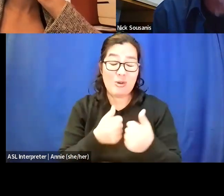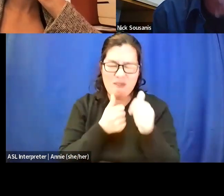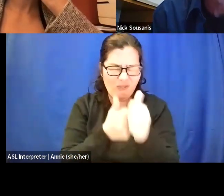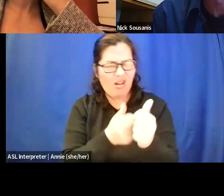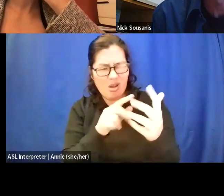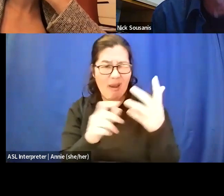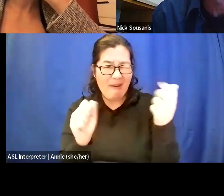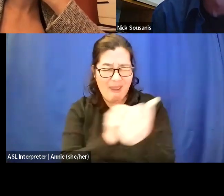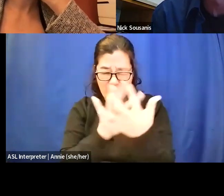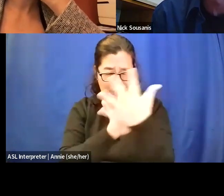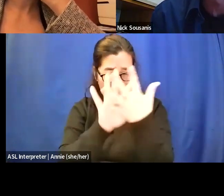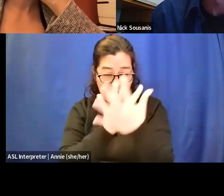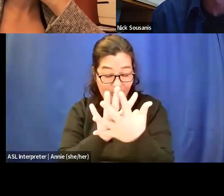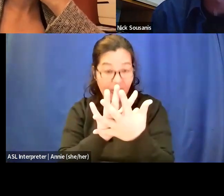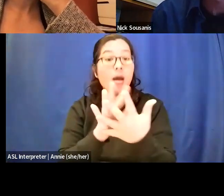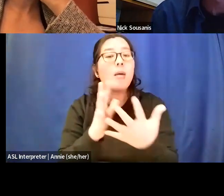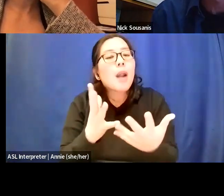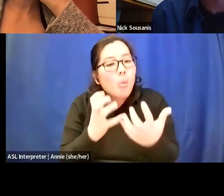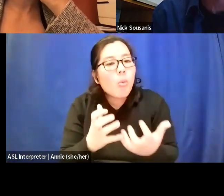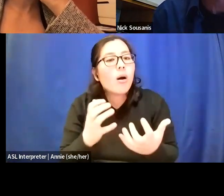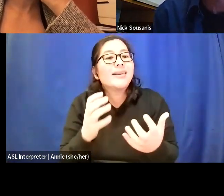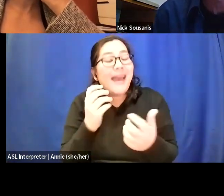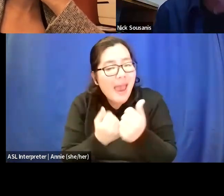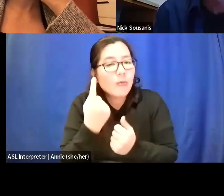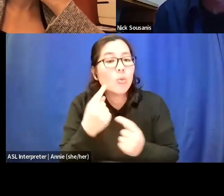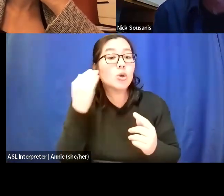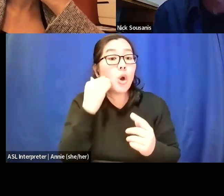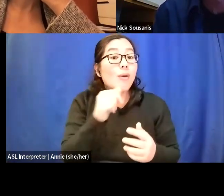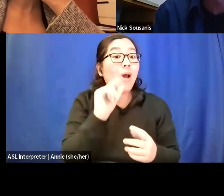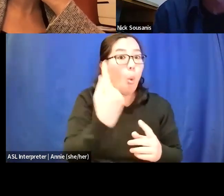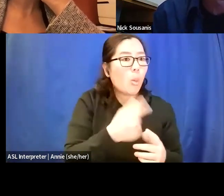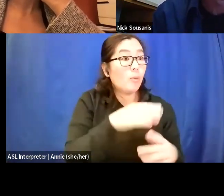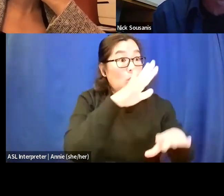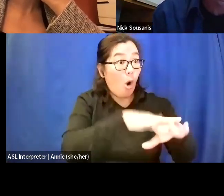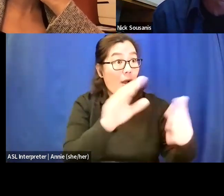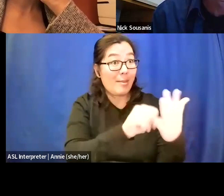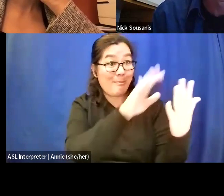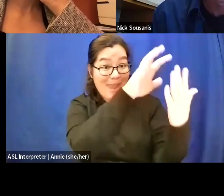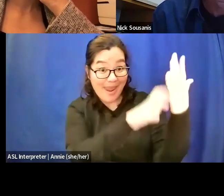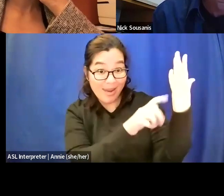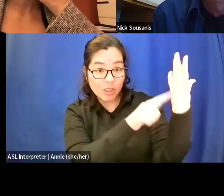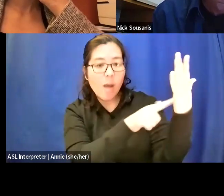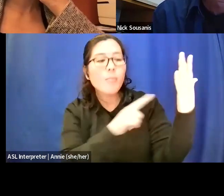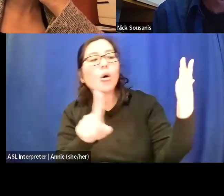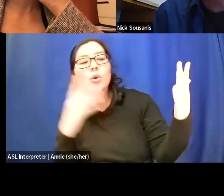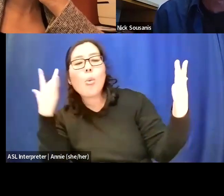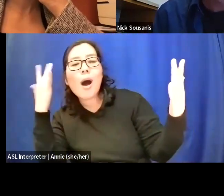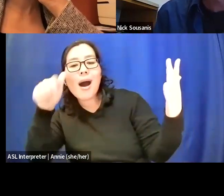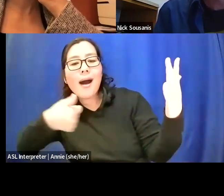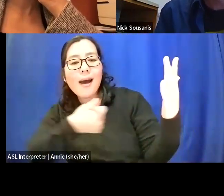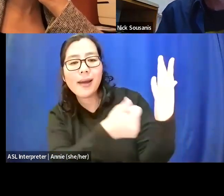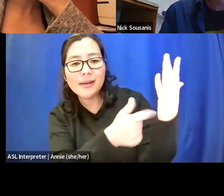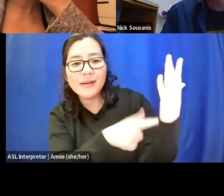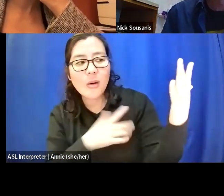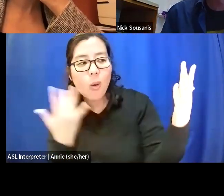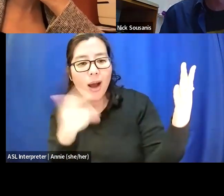really wanted somebody to know what was on the page and why I had made all these connections on the page. And then Emily took